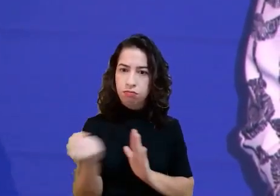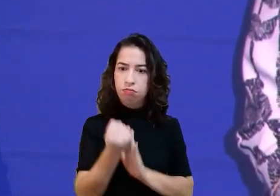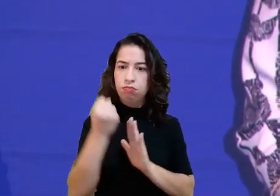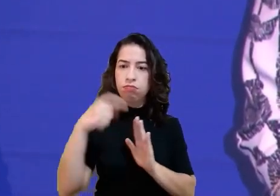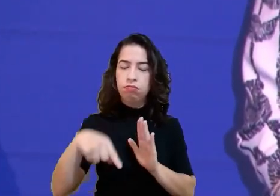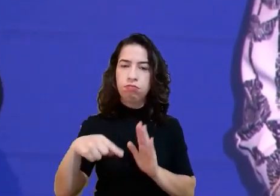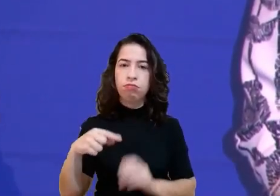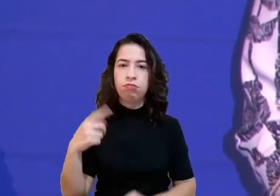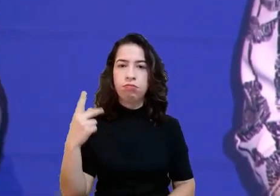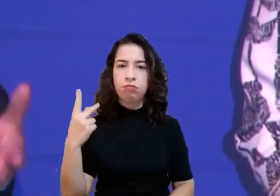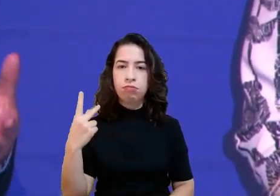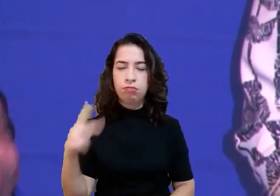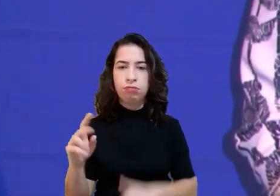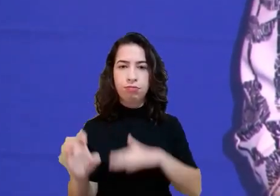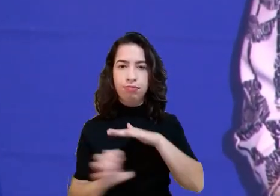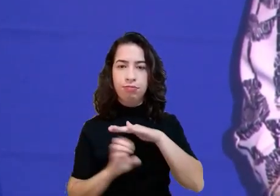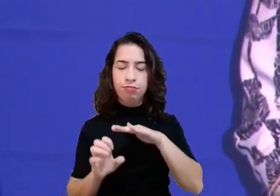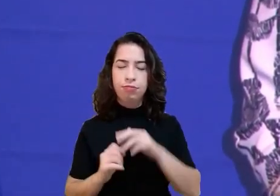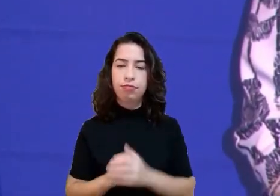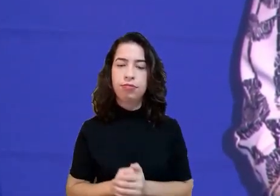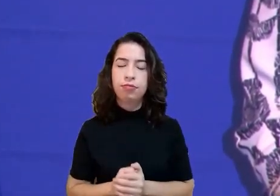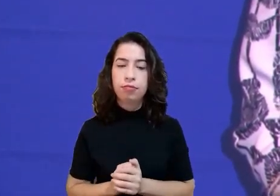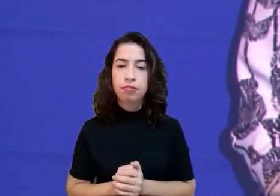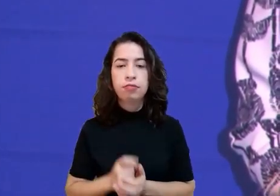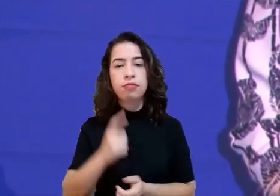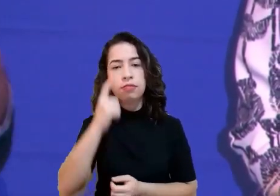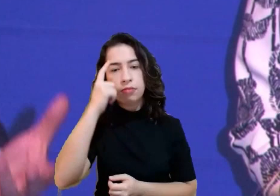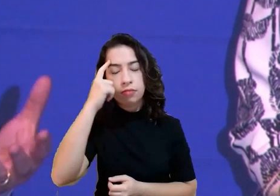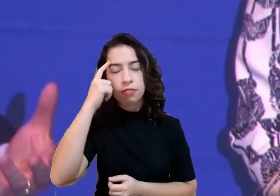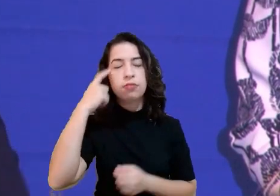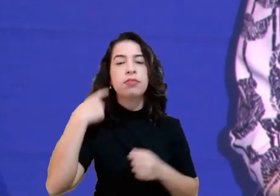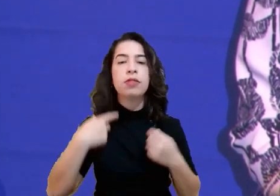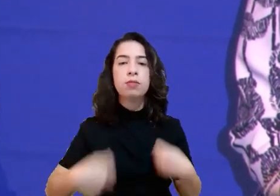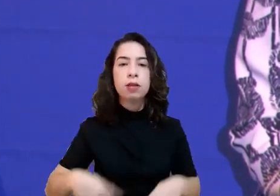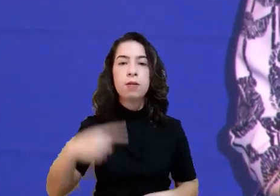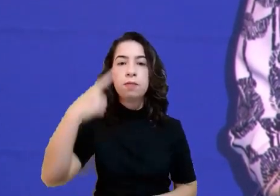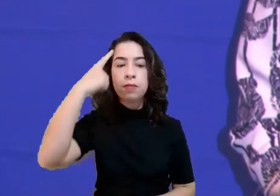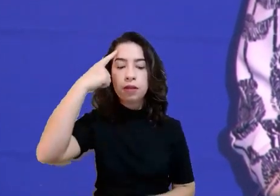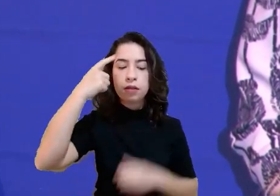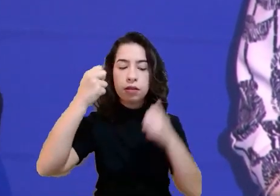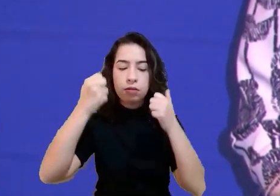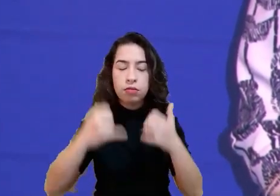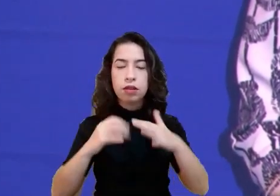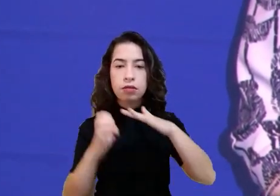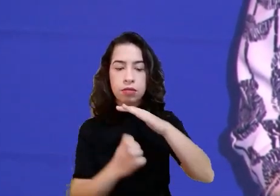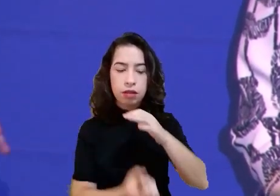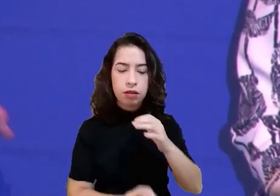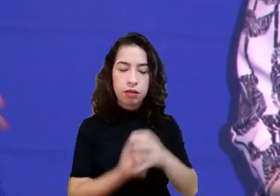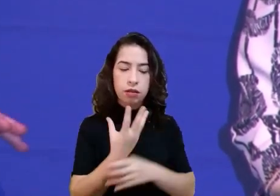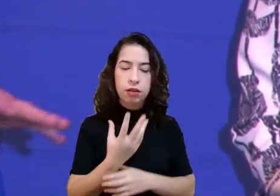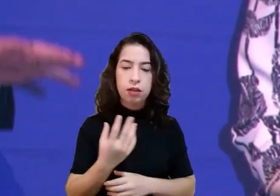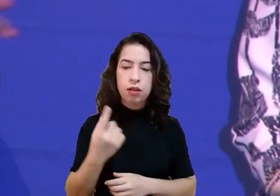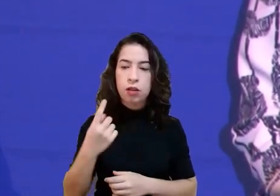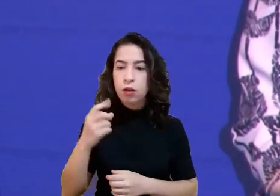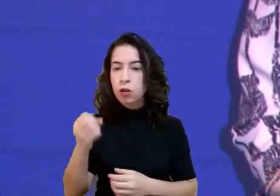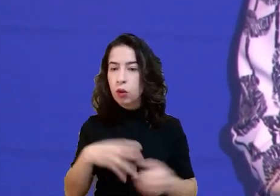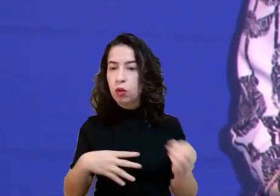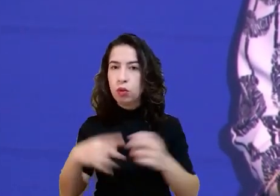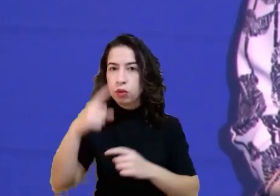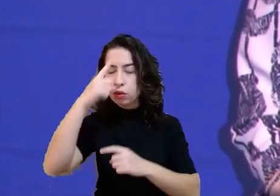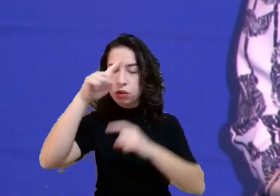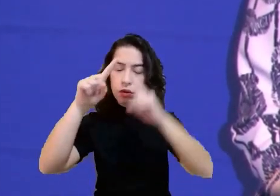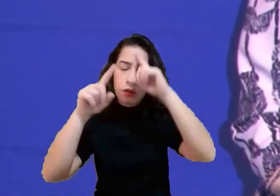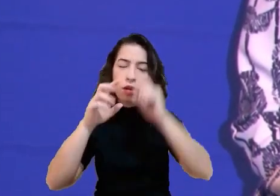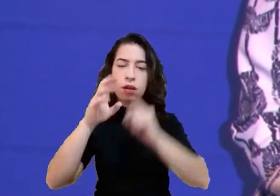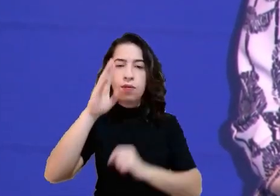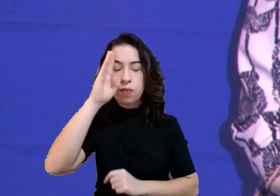company. And I believe one element we should keep in mind when we are talking about startups and innovation,